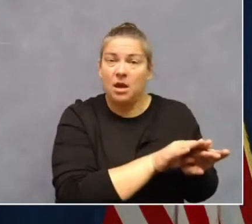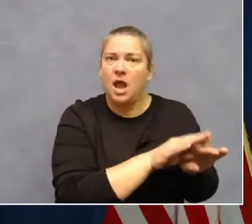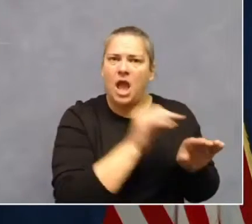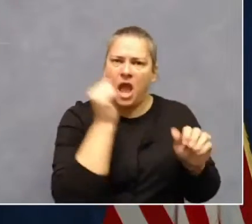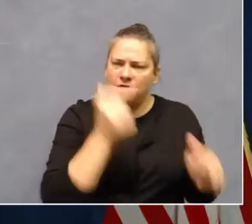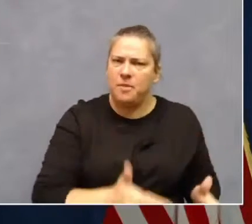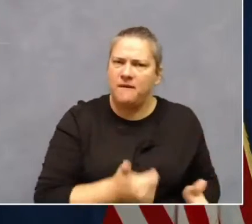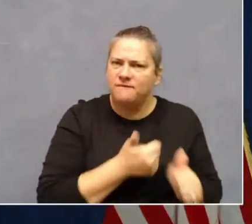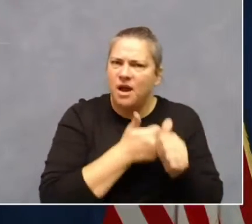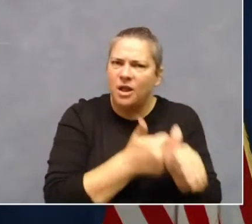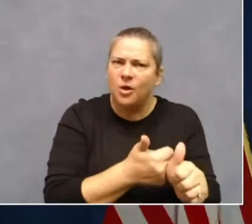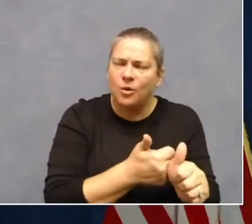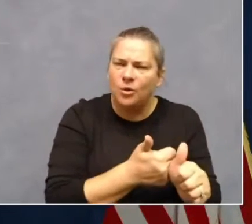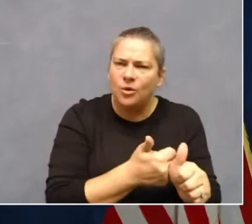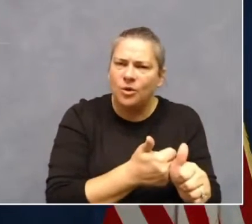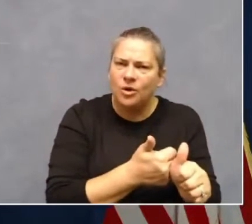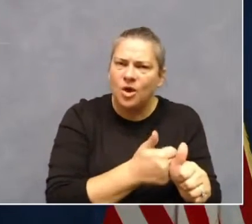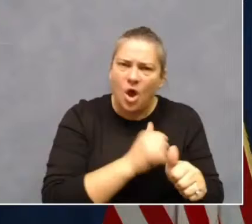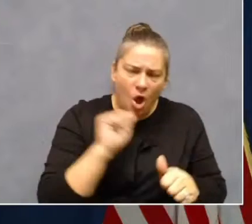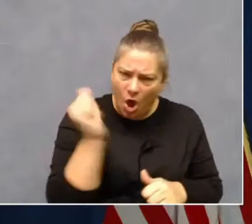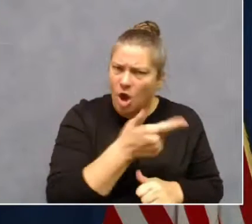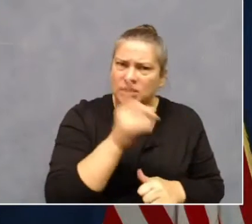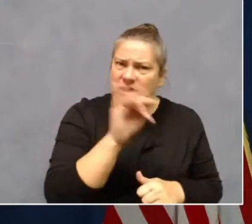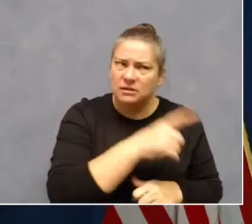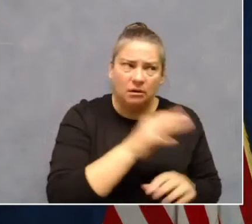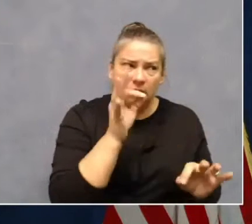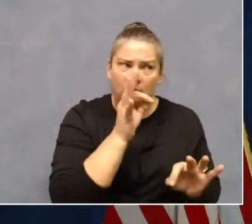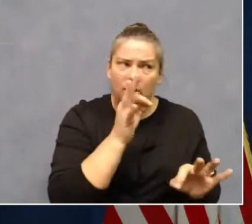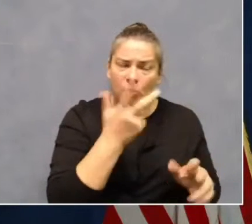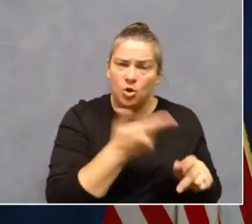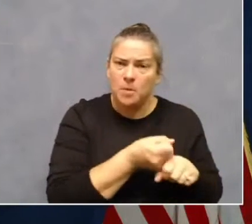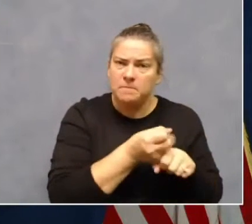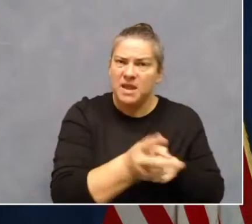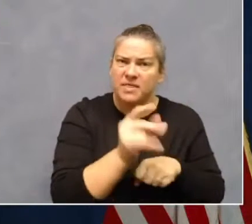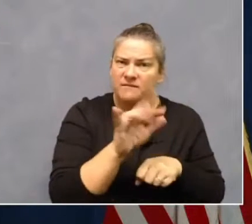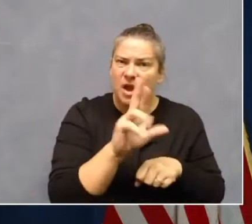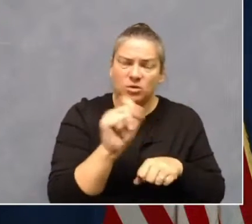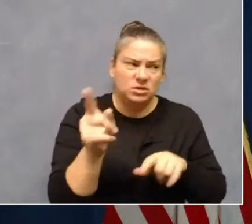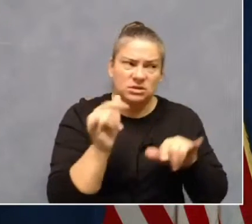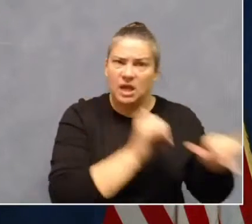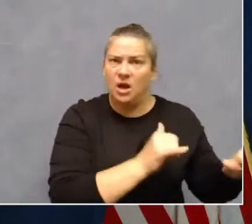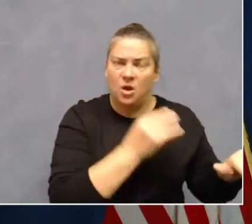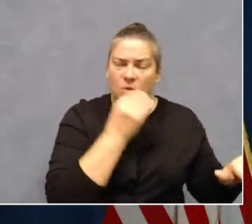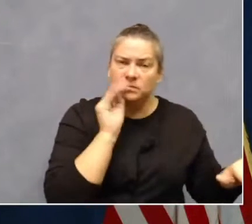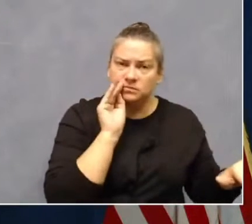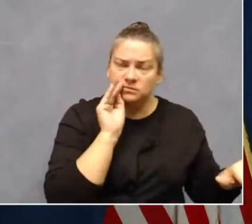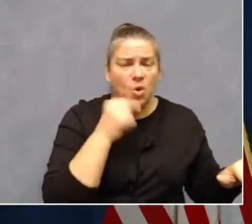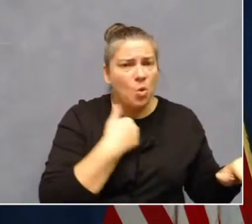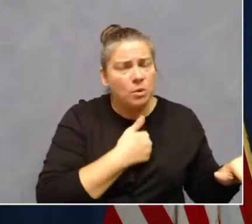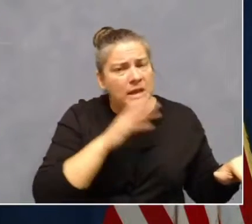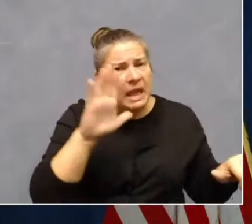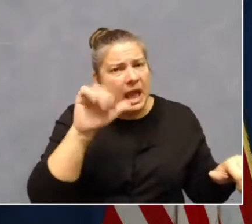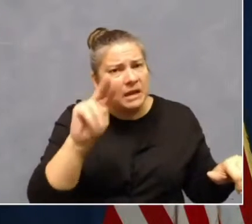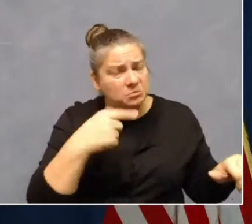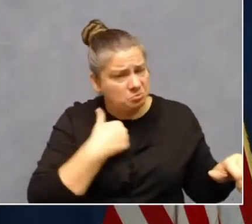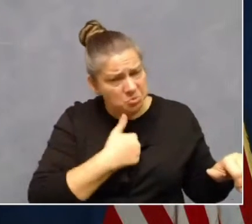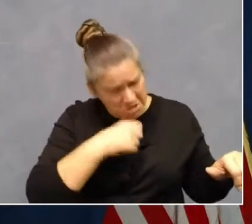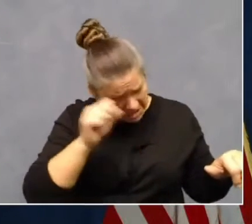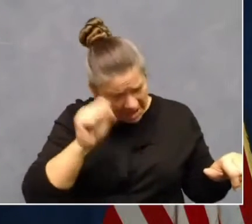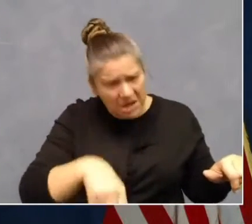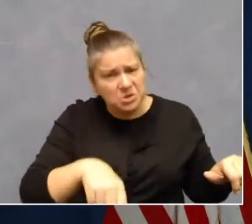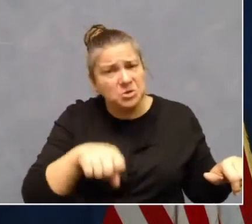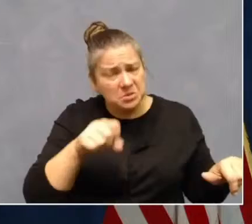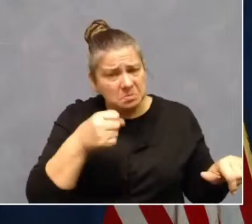were doing their civic duty and they wanted to beat this darn virus. And we can. We absolutely can.